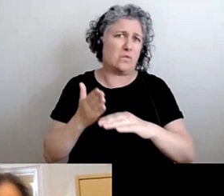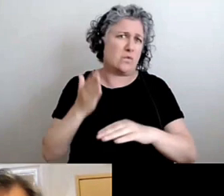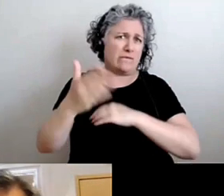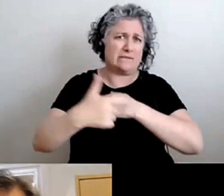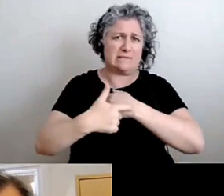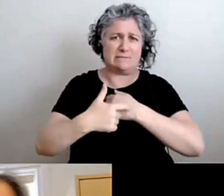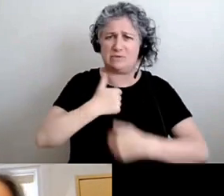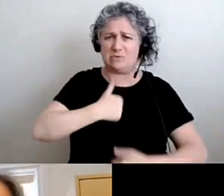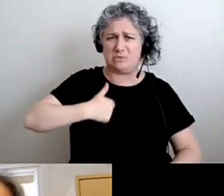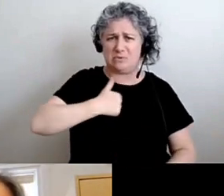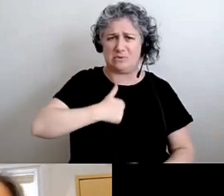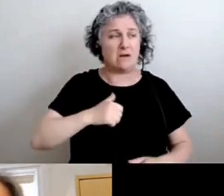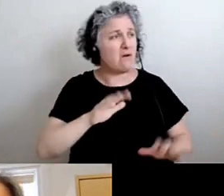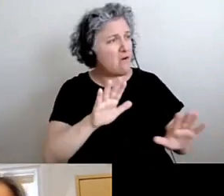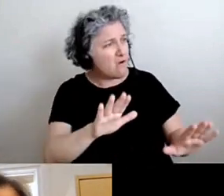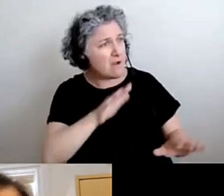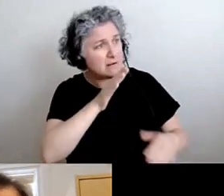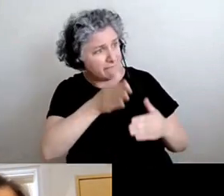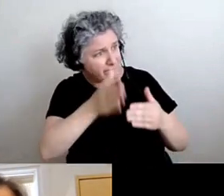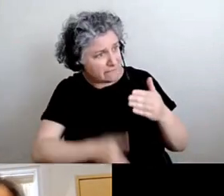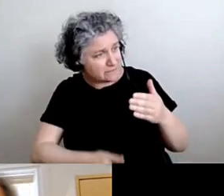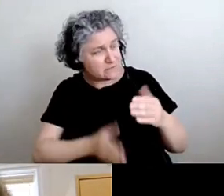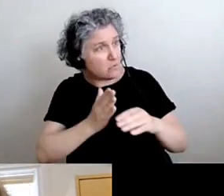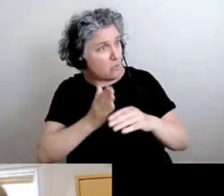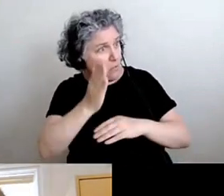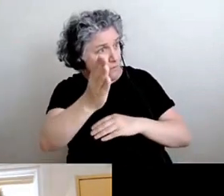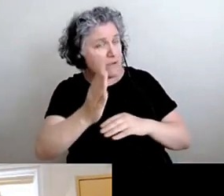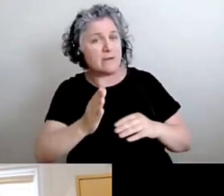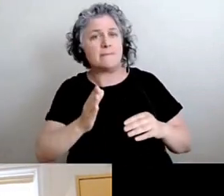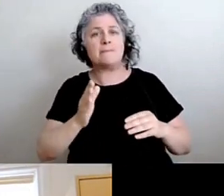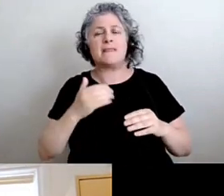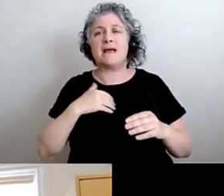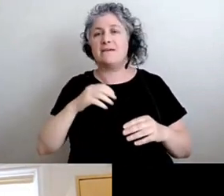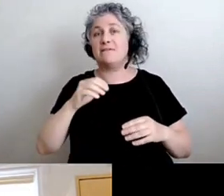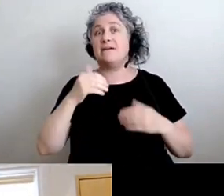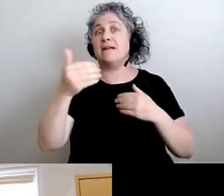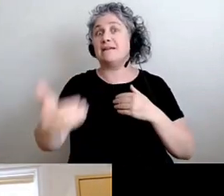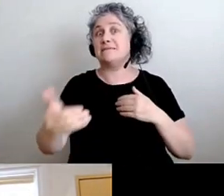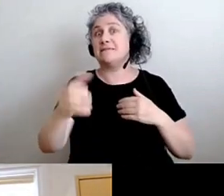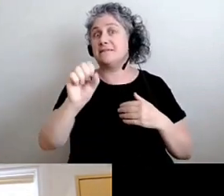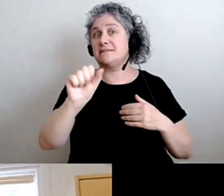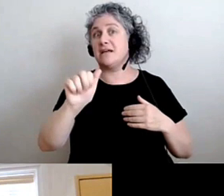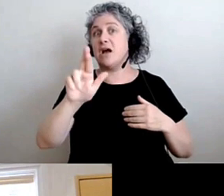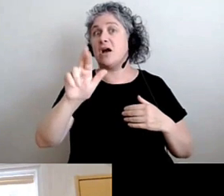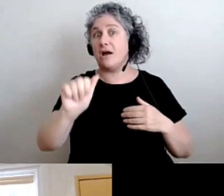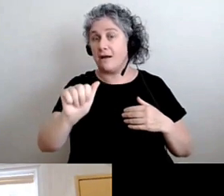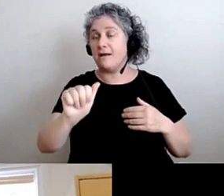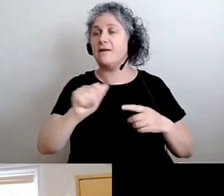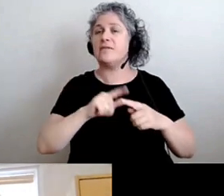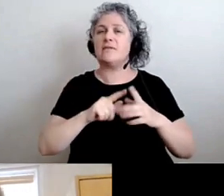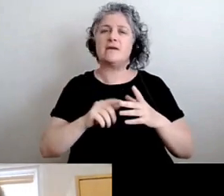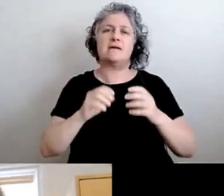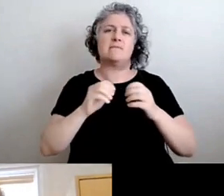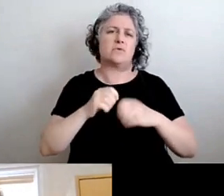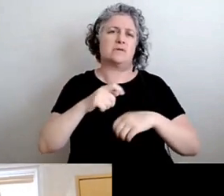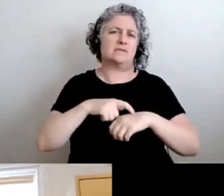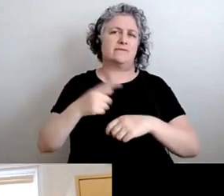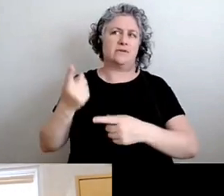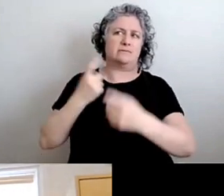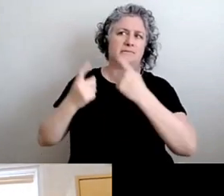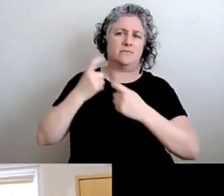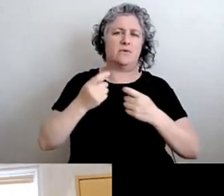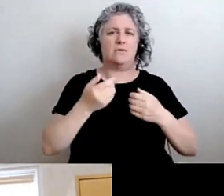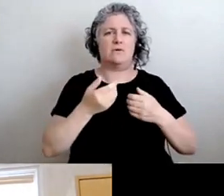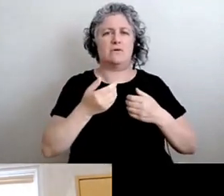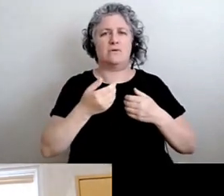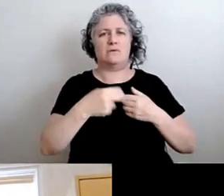No. It's not over. It's just we will fit in. We have Sara next, and then we Yep. will have more time to ask questions or do breakout rooms. So we'll adjust